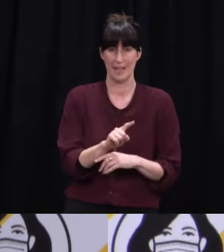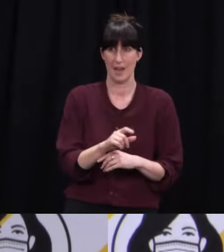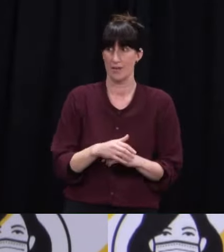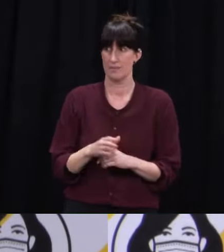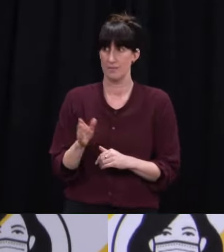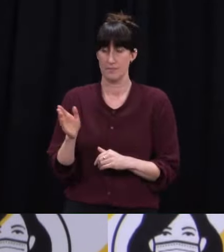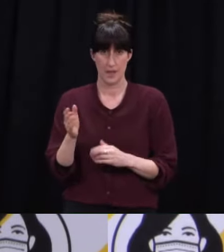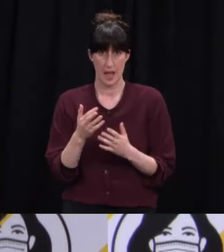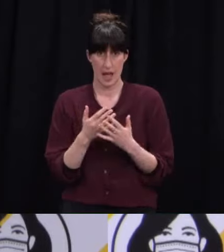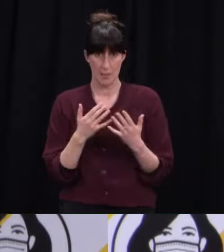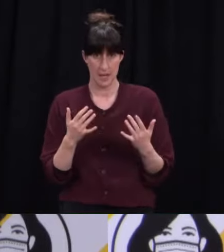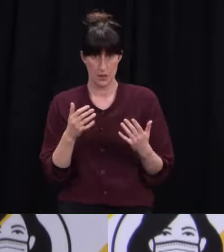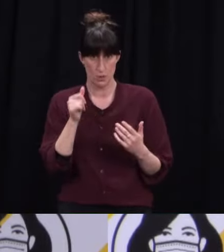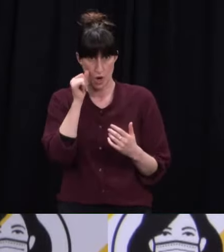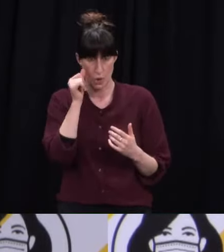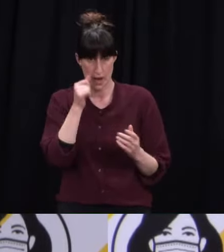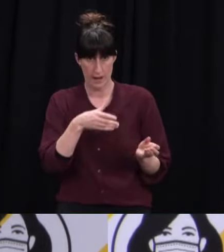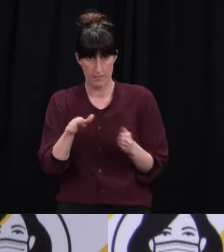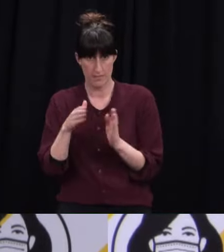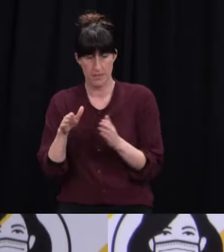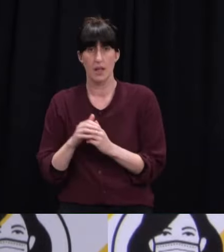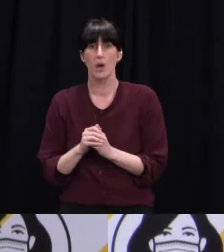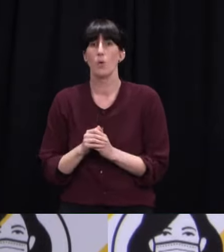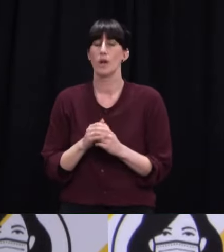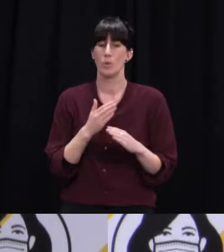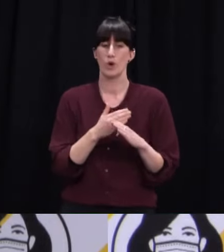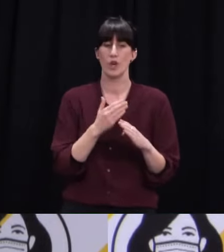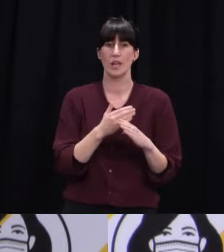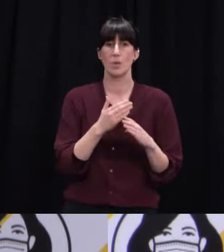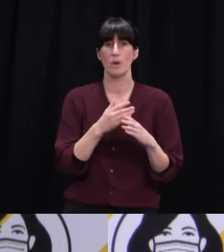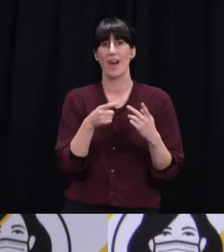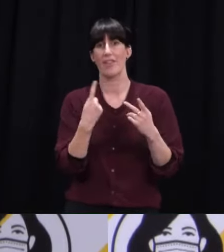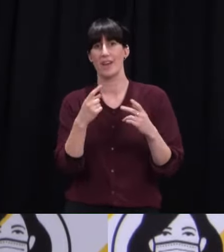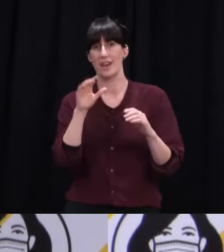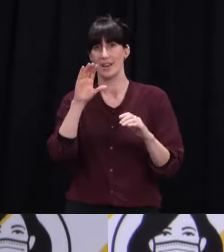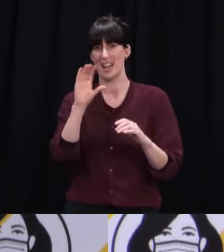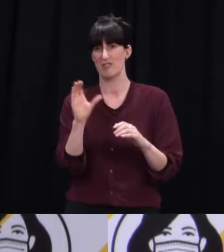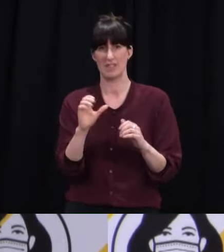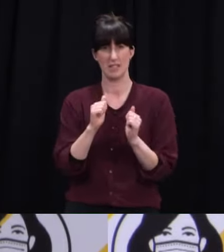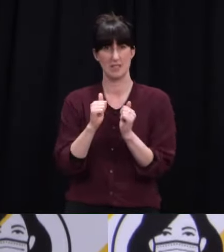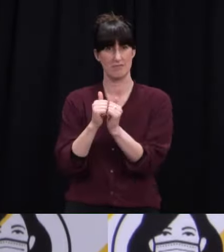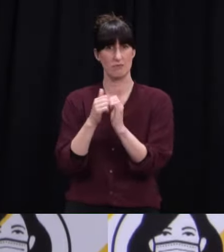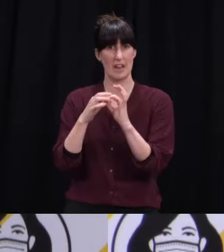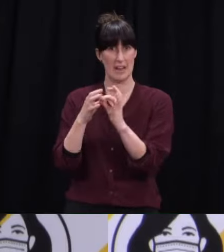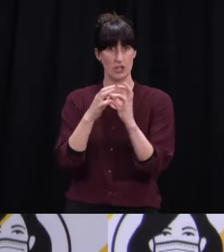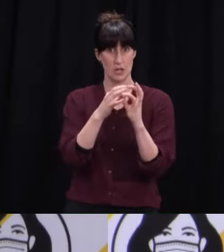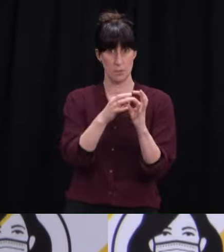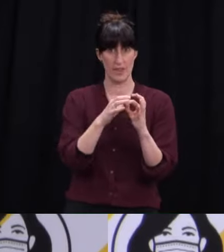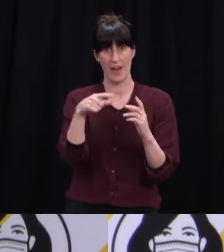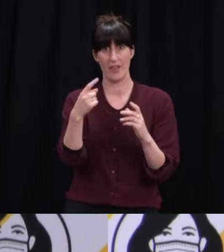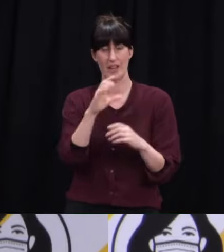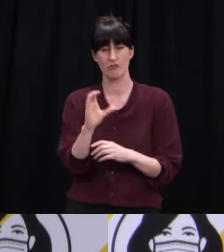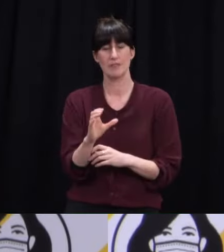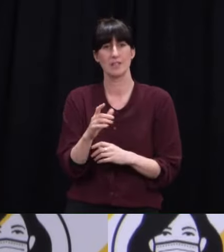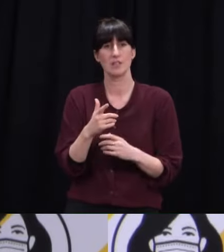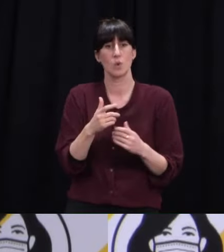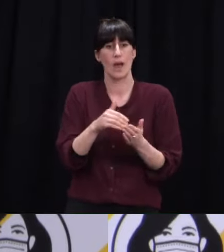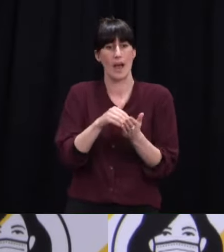We're working with our partners to get them out as much as we possibly can. I don't have the exact number, but I do know that we've